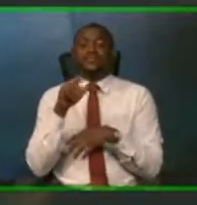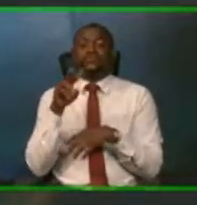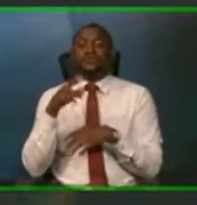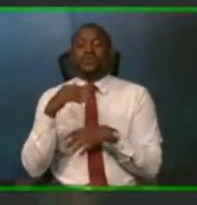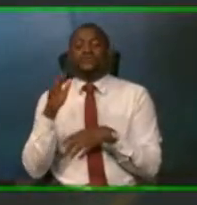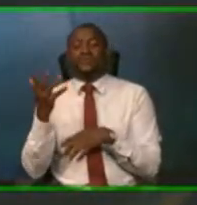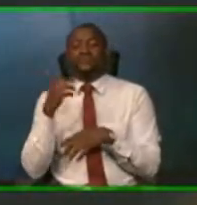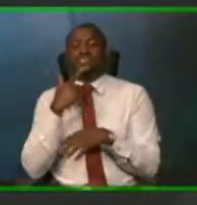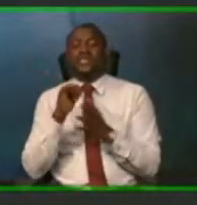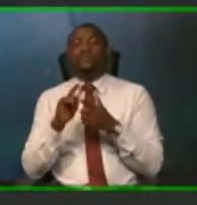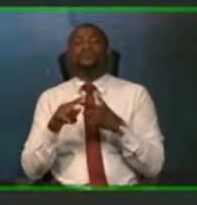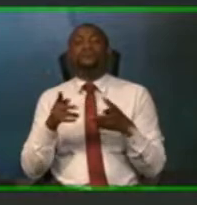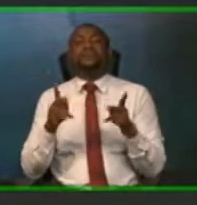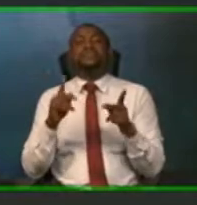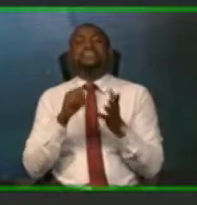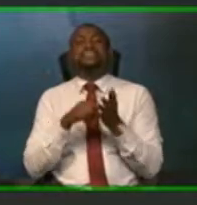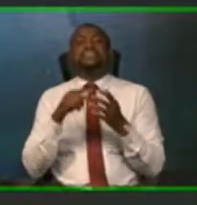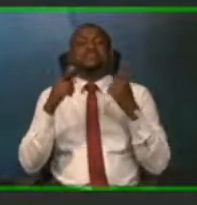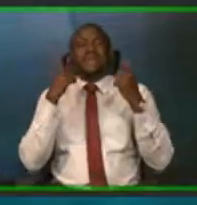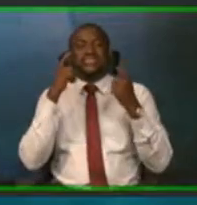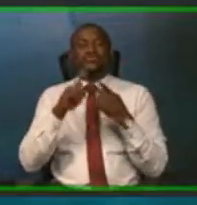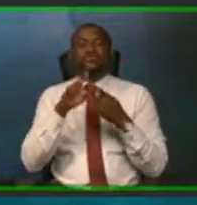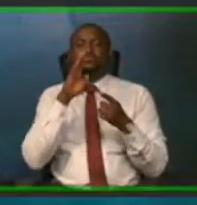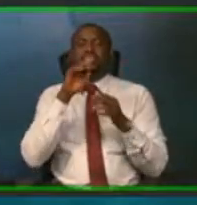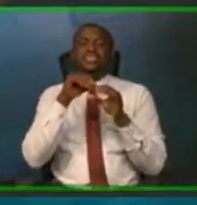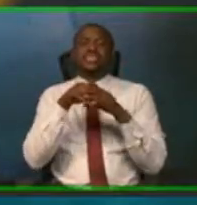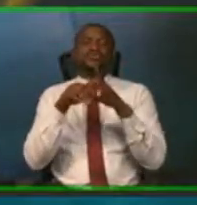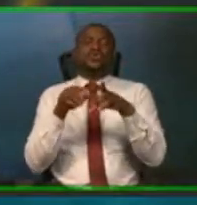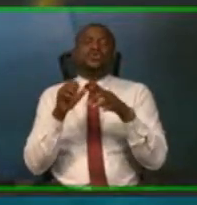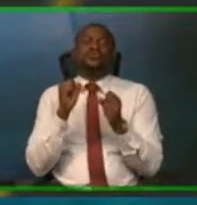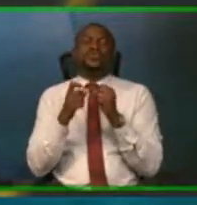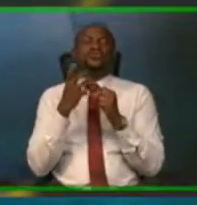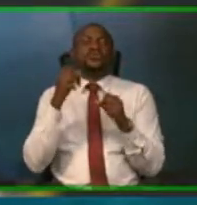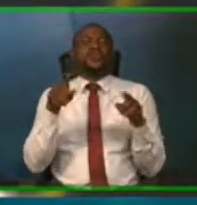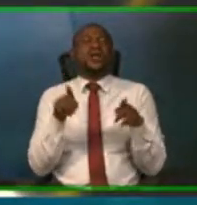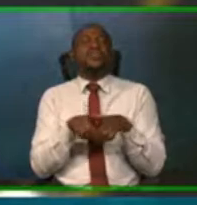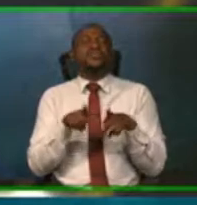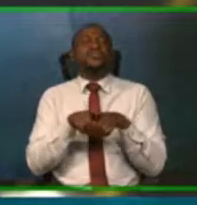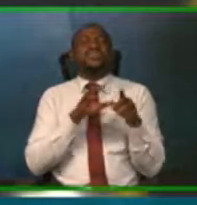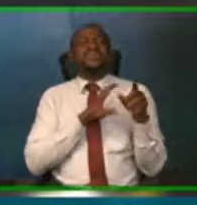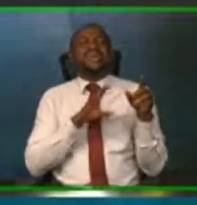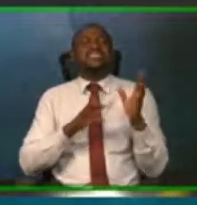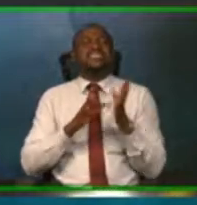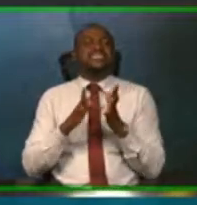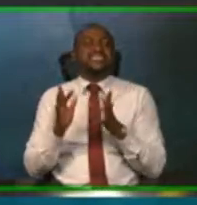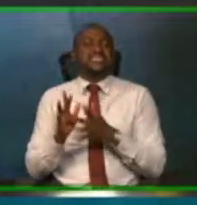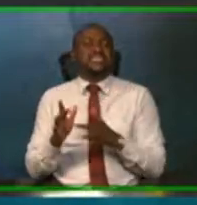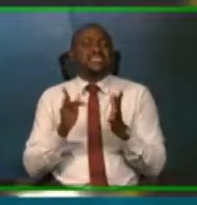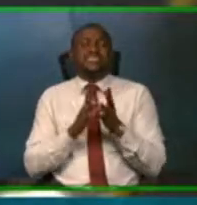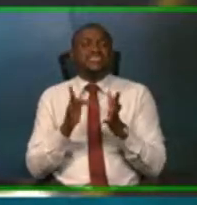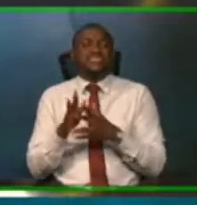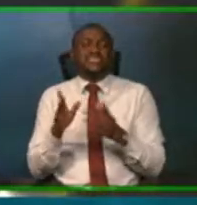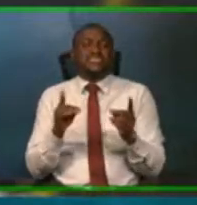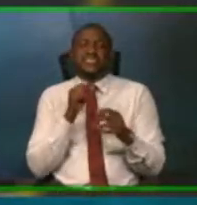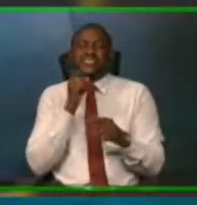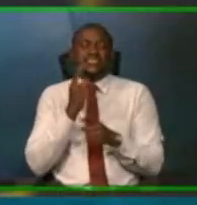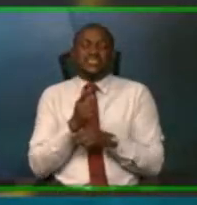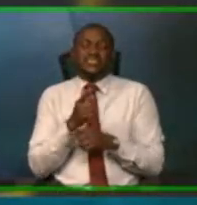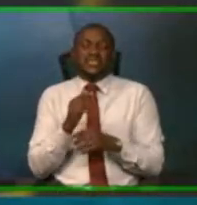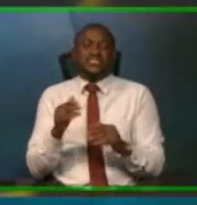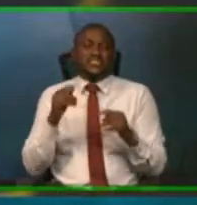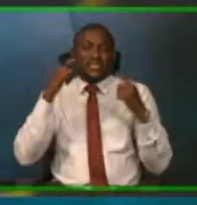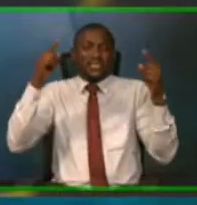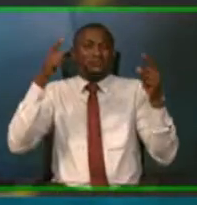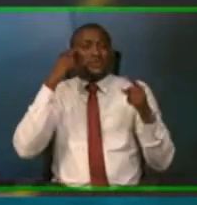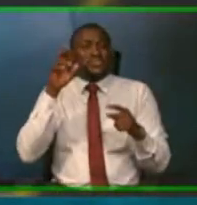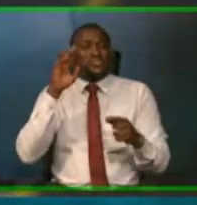it says to permit this mind to be in you, which was also in Christ Jesus. Jesus did not just excel because he was